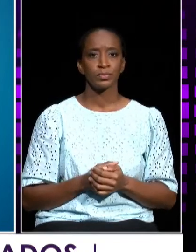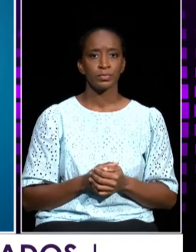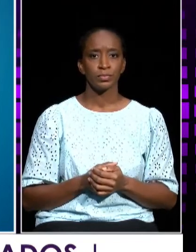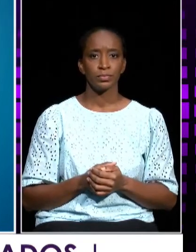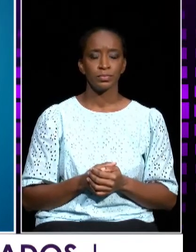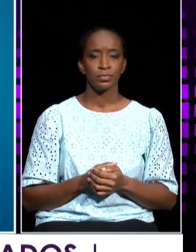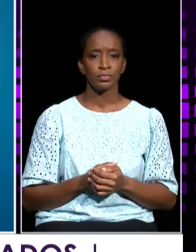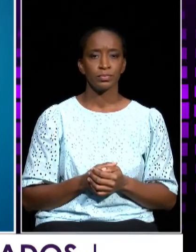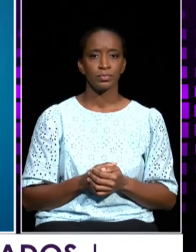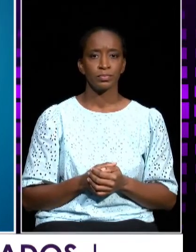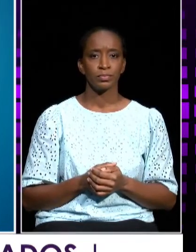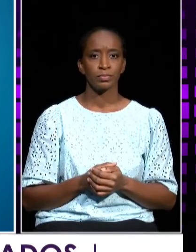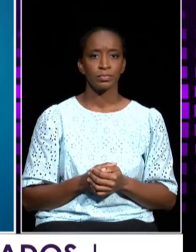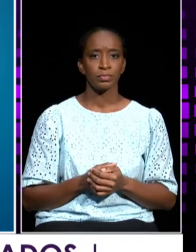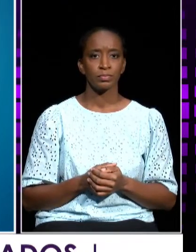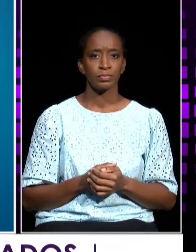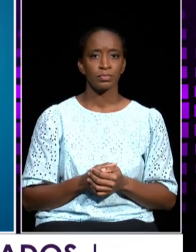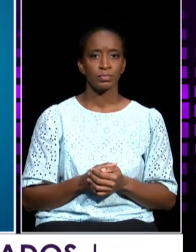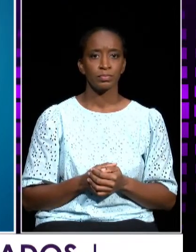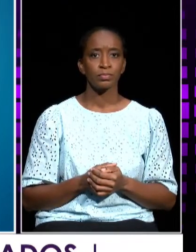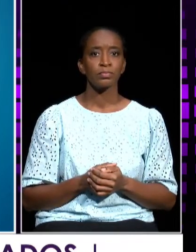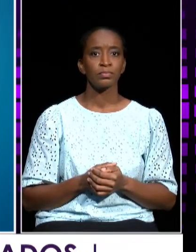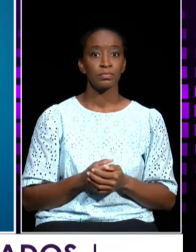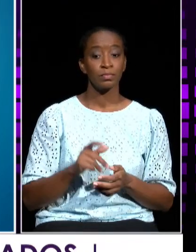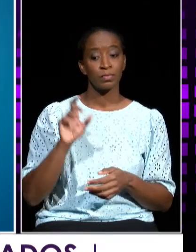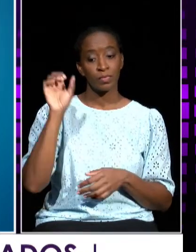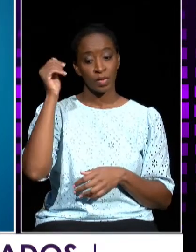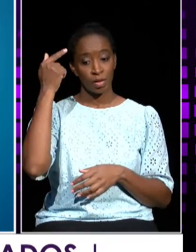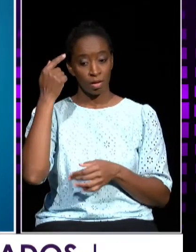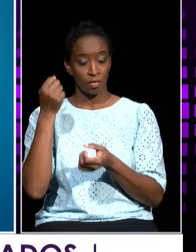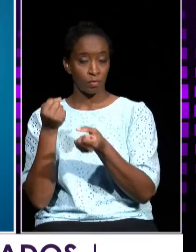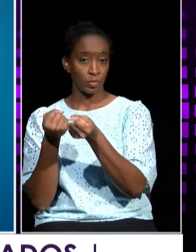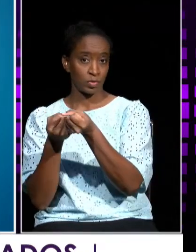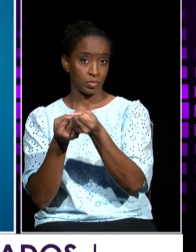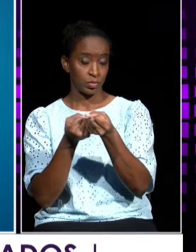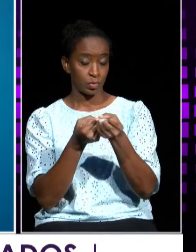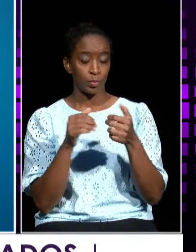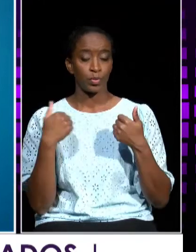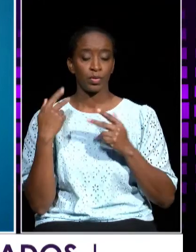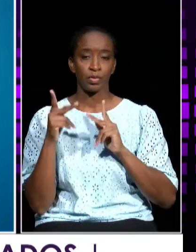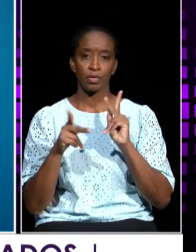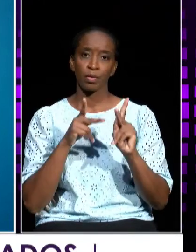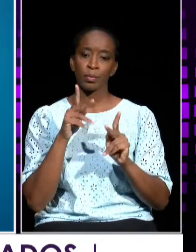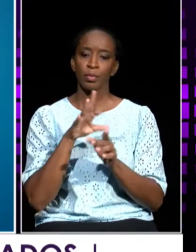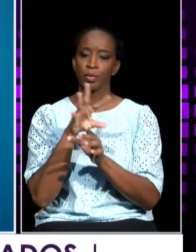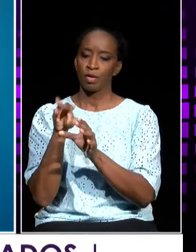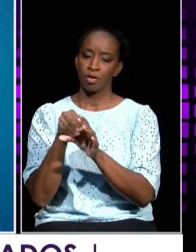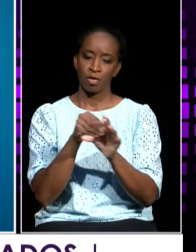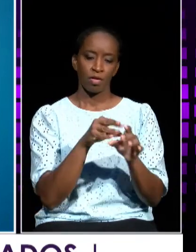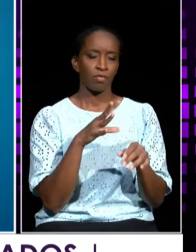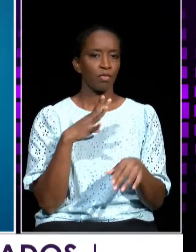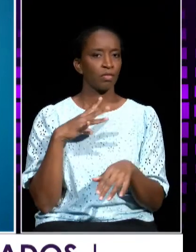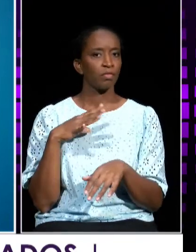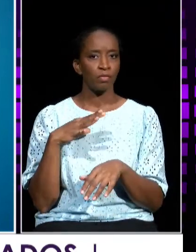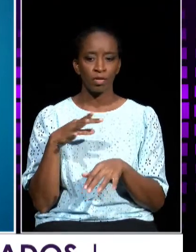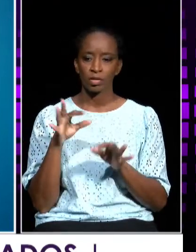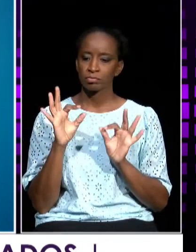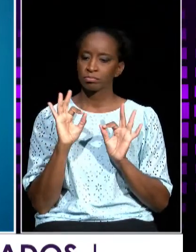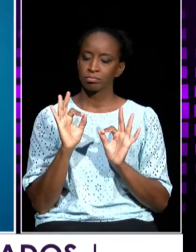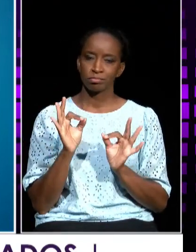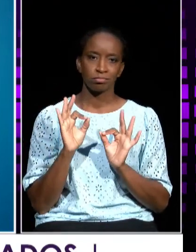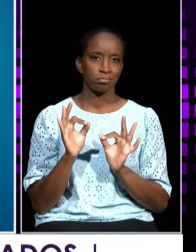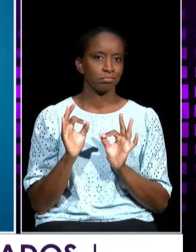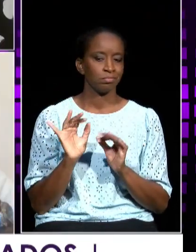Those government interventions in supporting young persons to get involved in positive behaviors and activities, and really thankful for the Get Hired